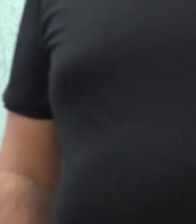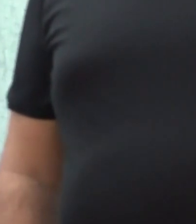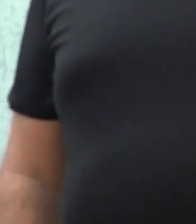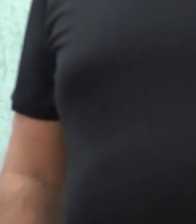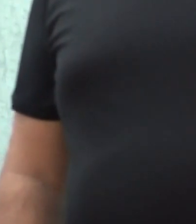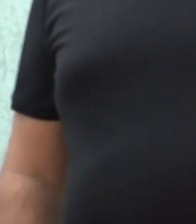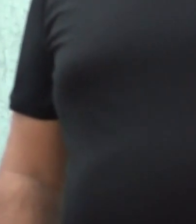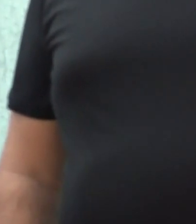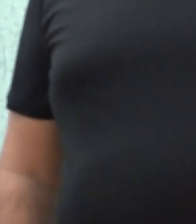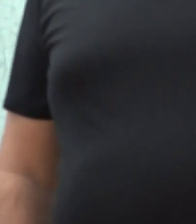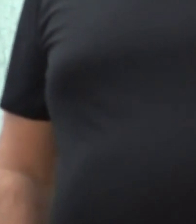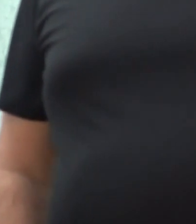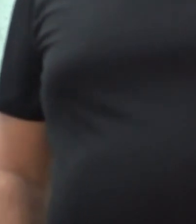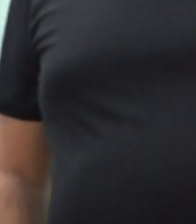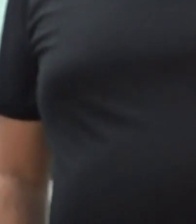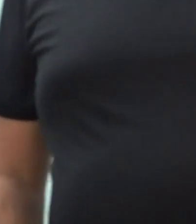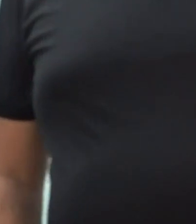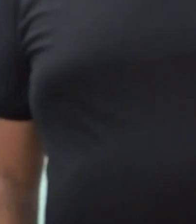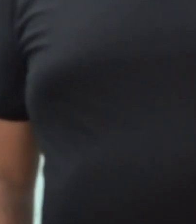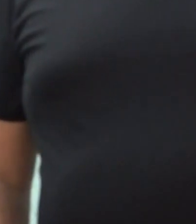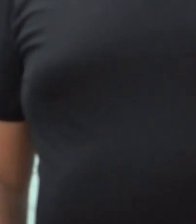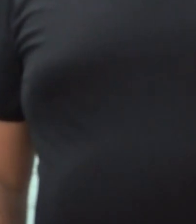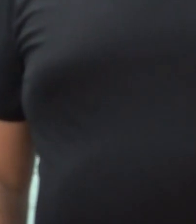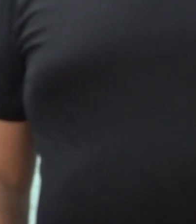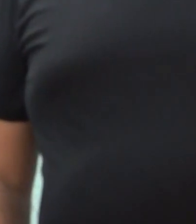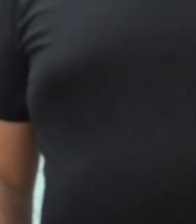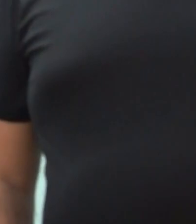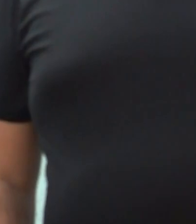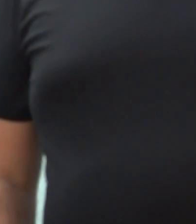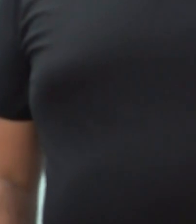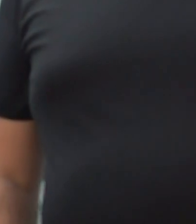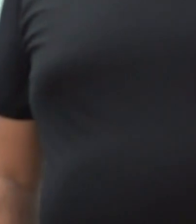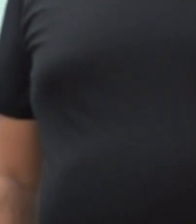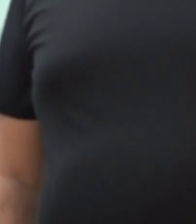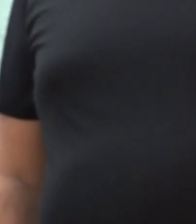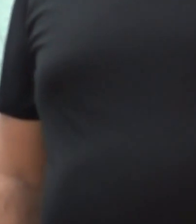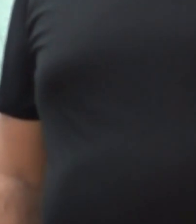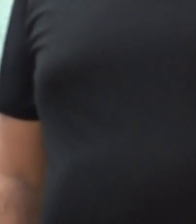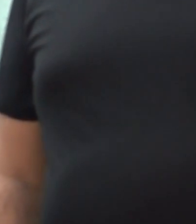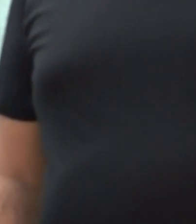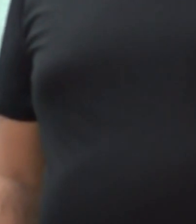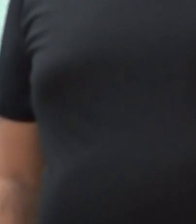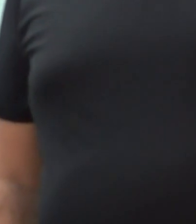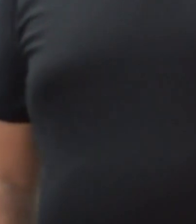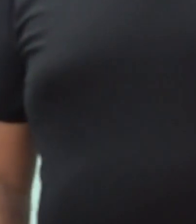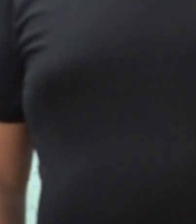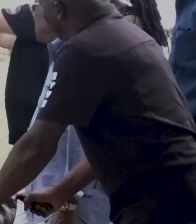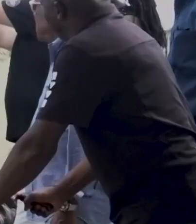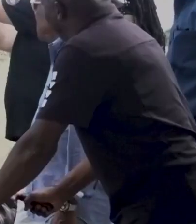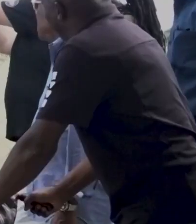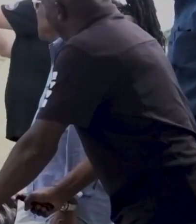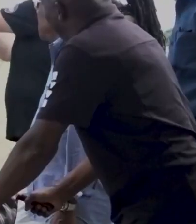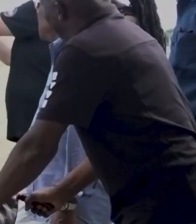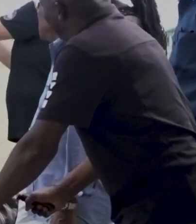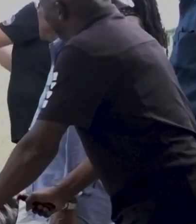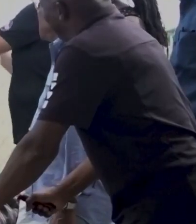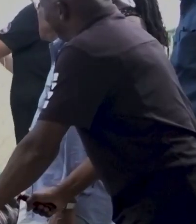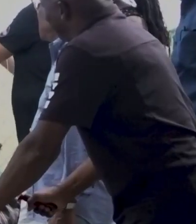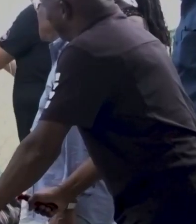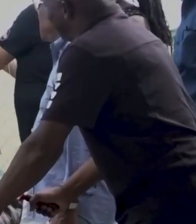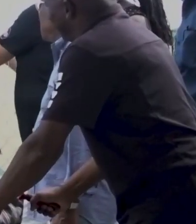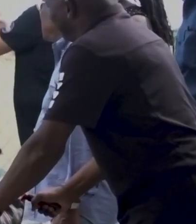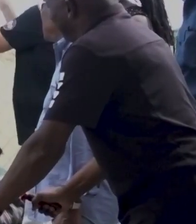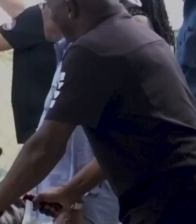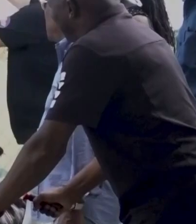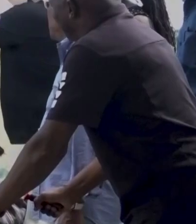in Barbados. And I just want to say that that field will be named the Philip